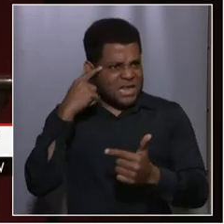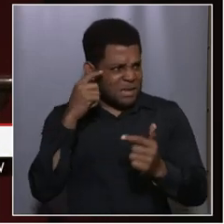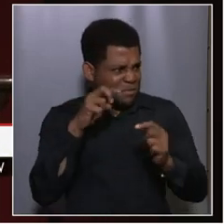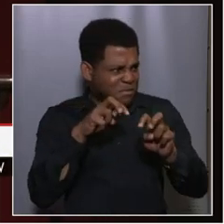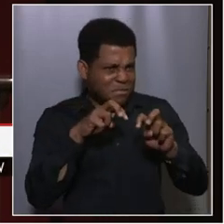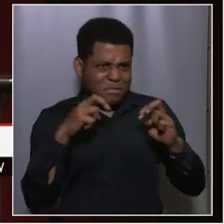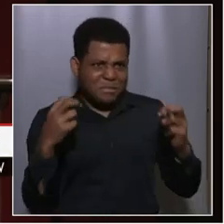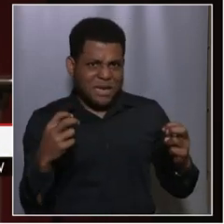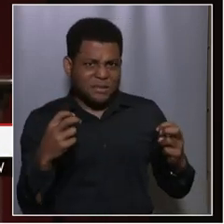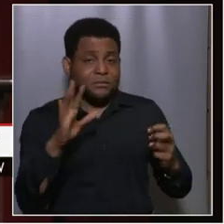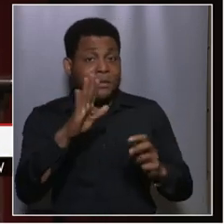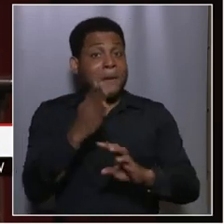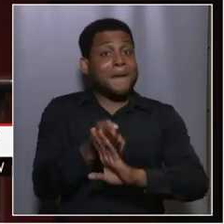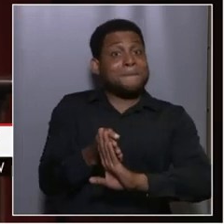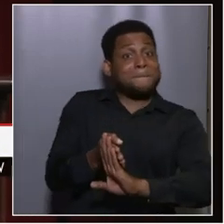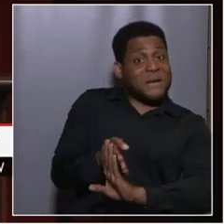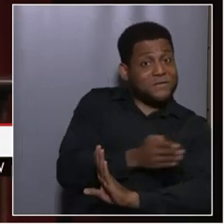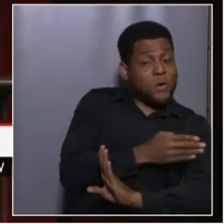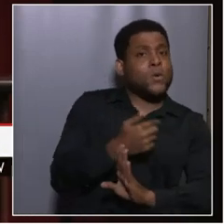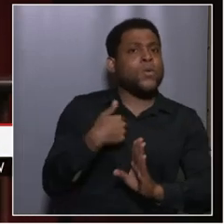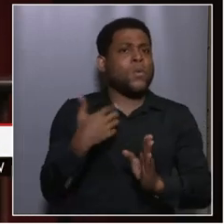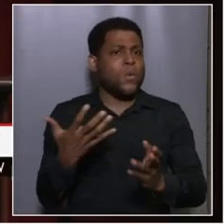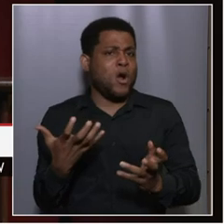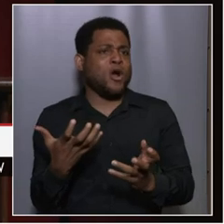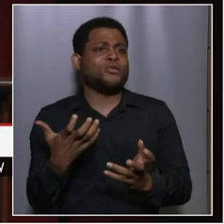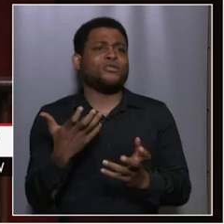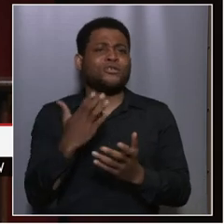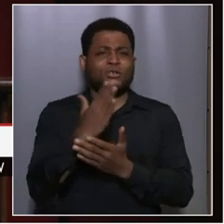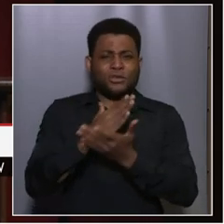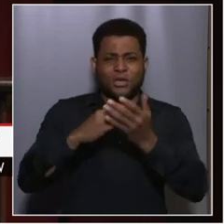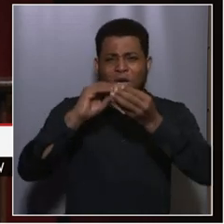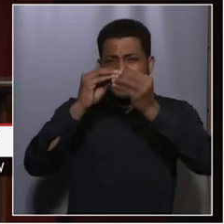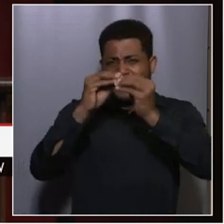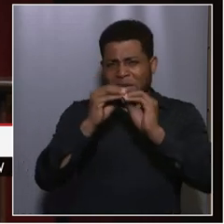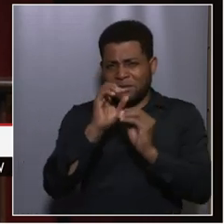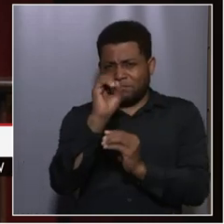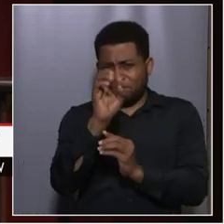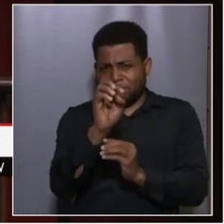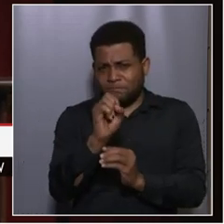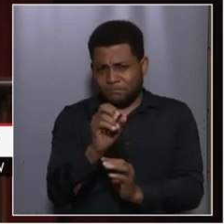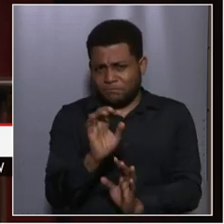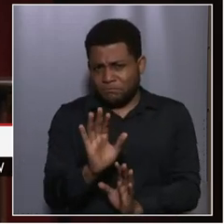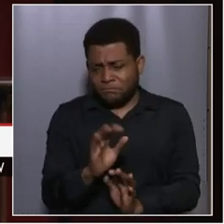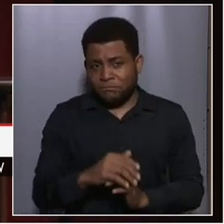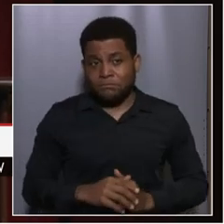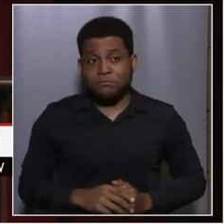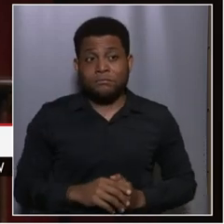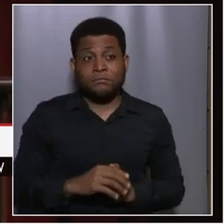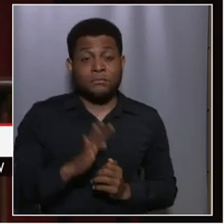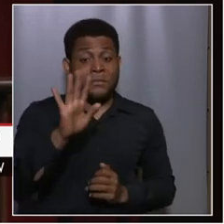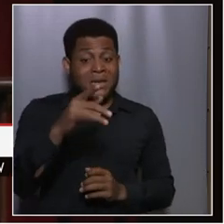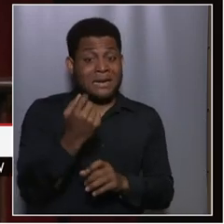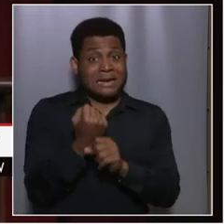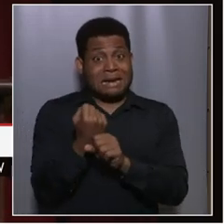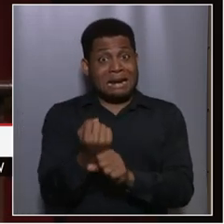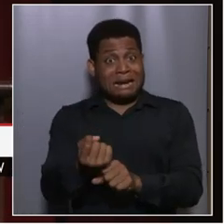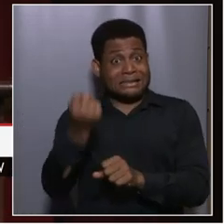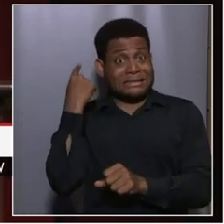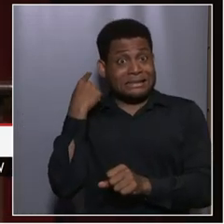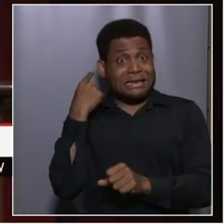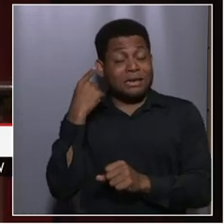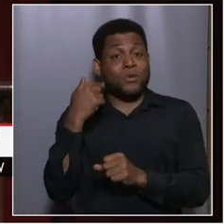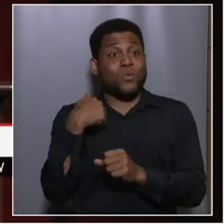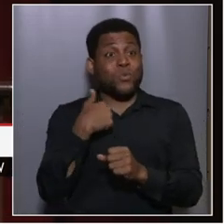mayor has already reviewed this, okay? Last year at this time, we had 111